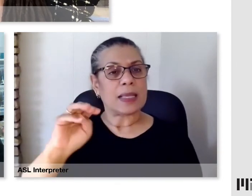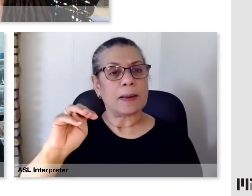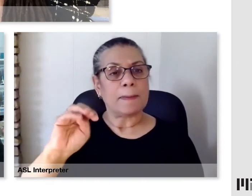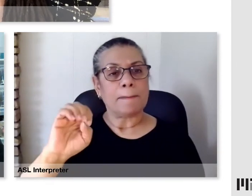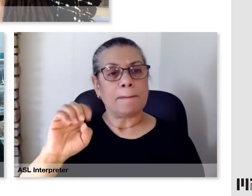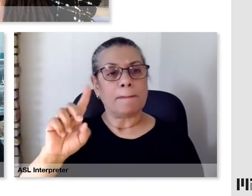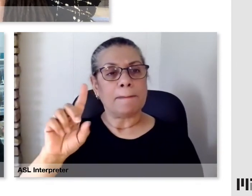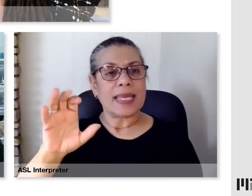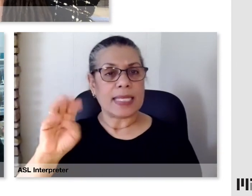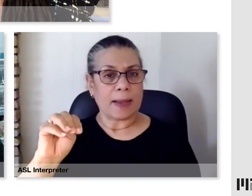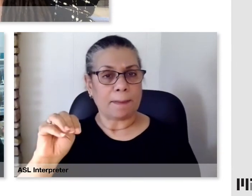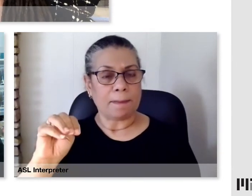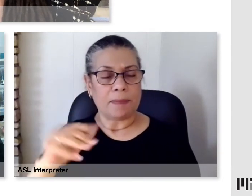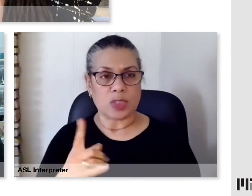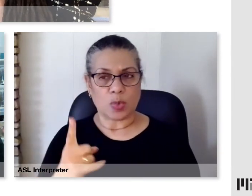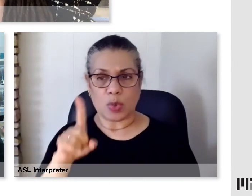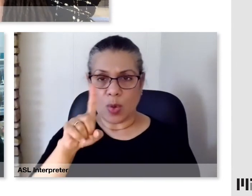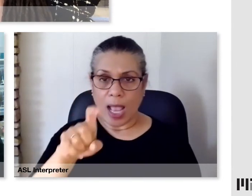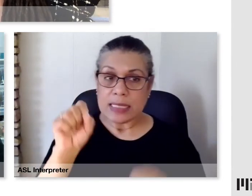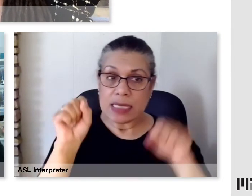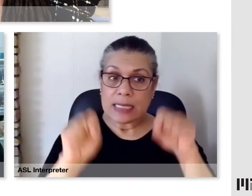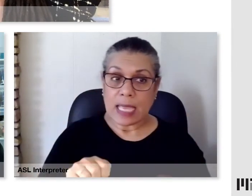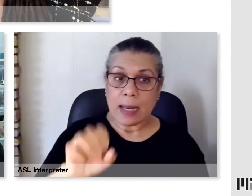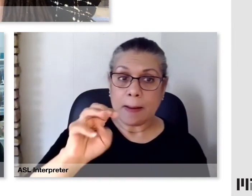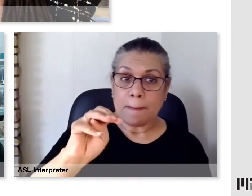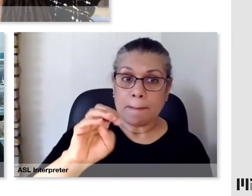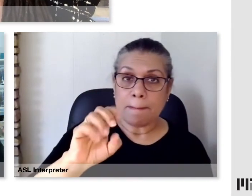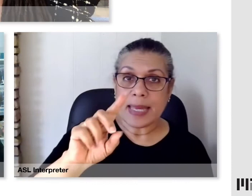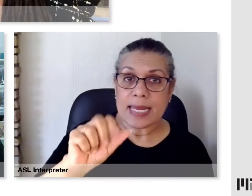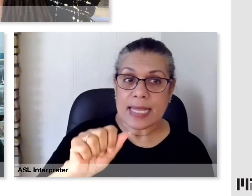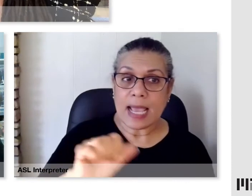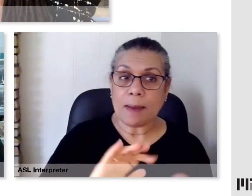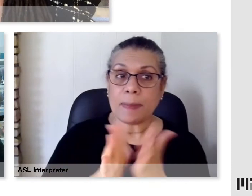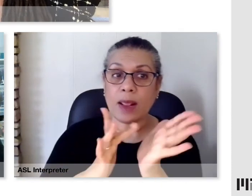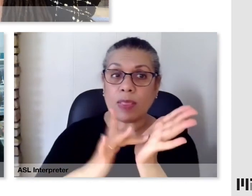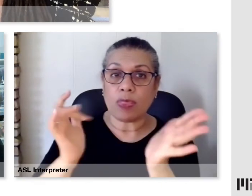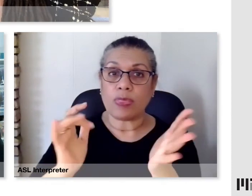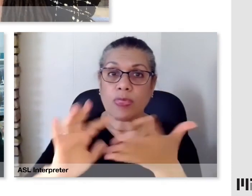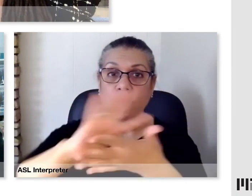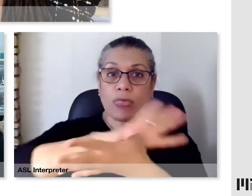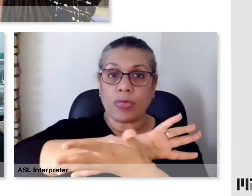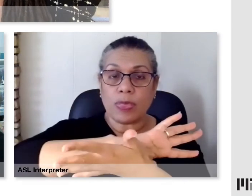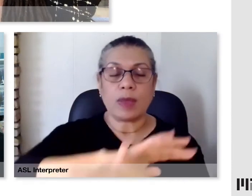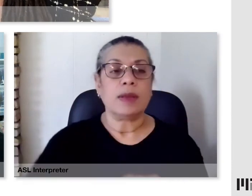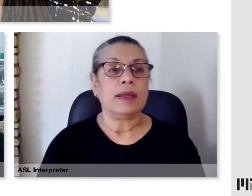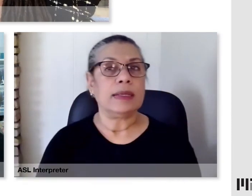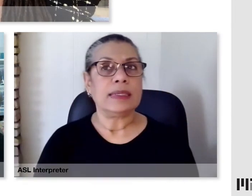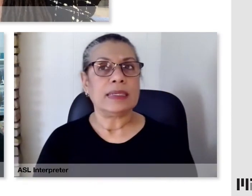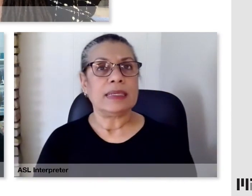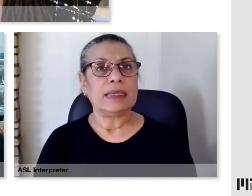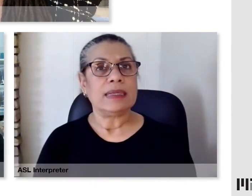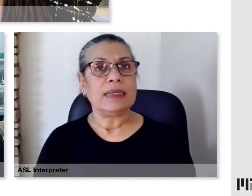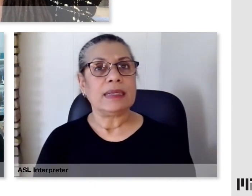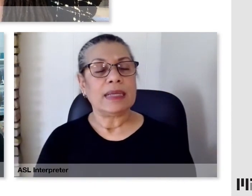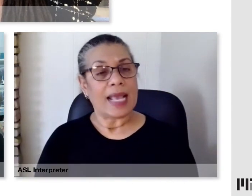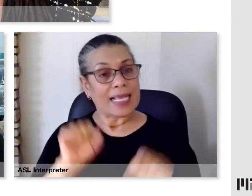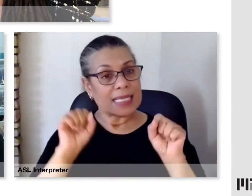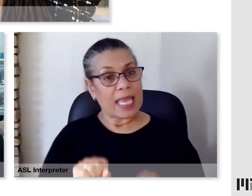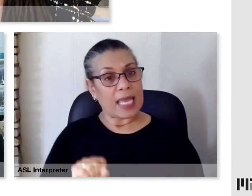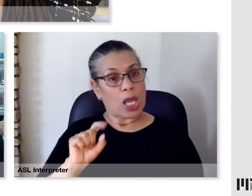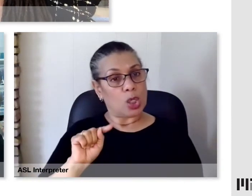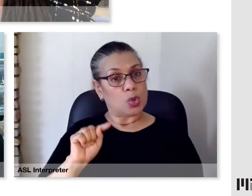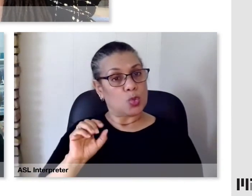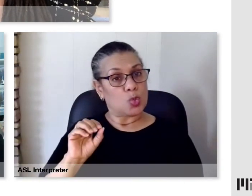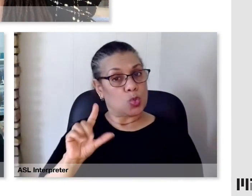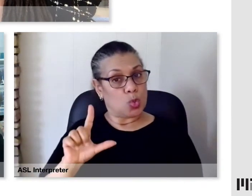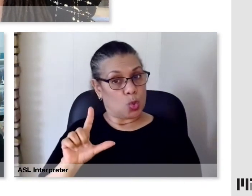when you ask that question, can media be co-opted? You know, then it becomes a little bit more obvious, you know, than when you say, can a tool be co-opted? And